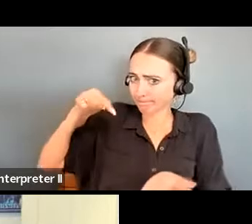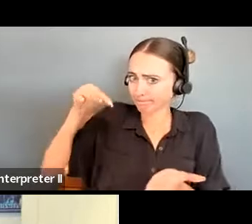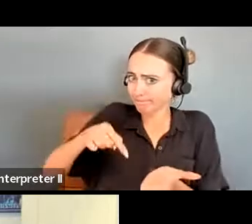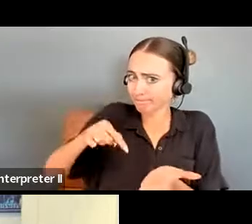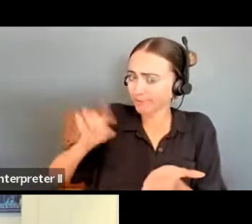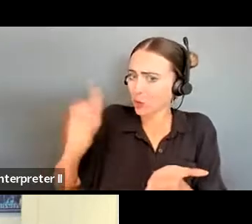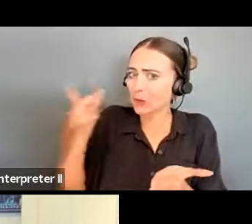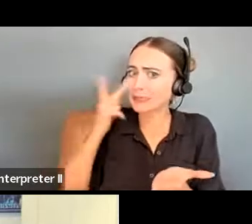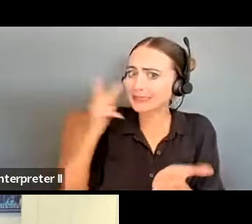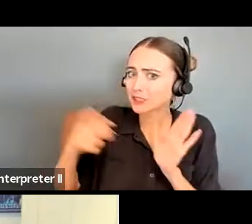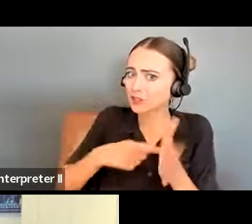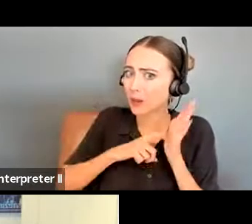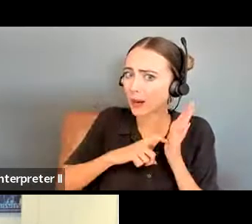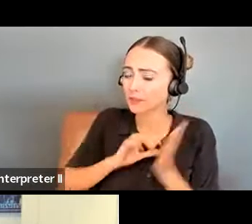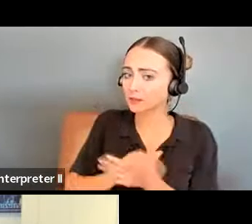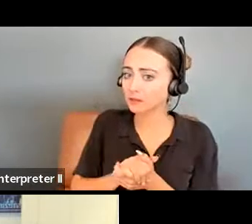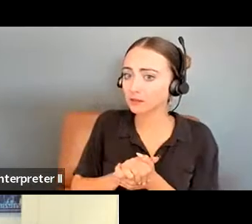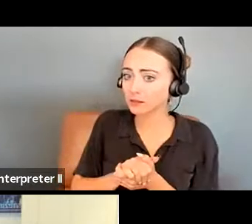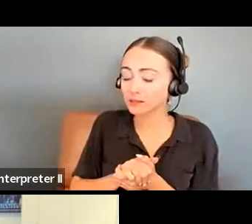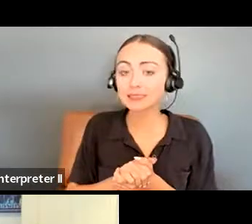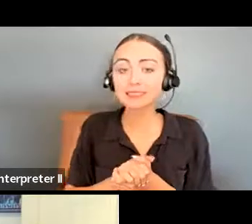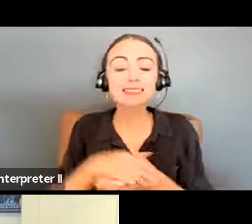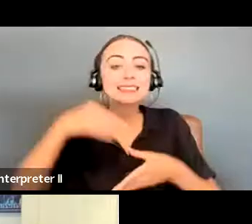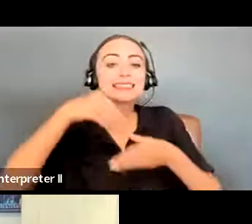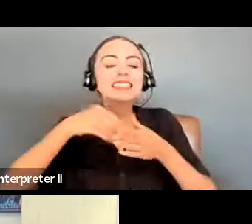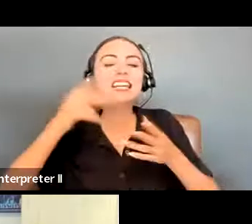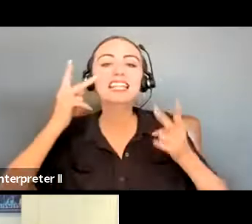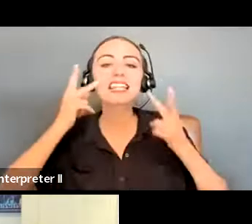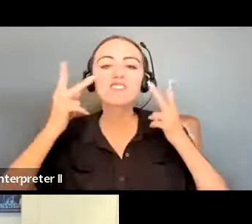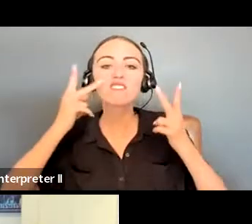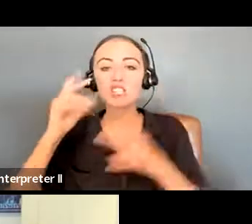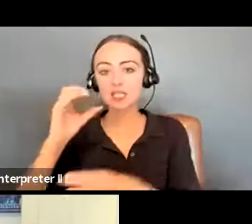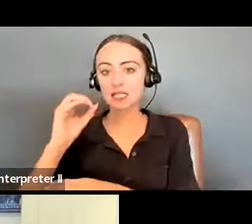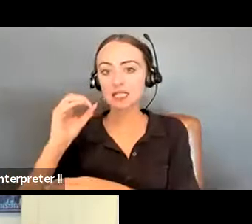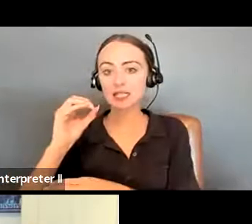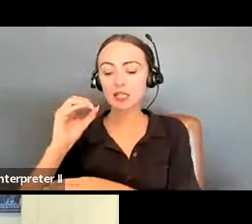required? It's in the Vision Zero bill,